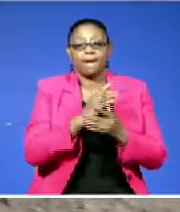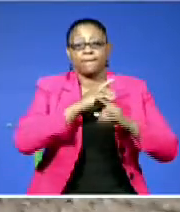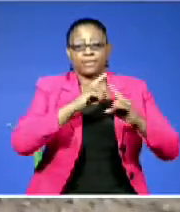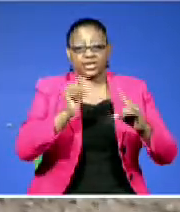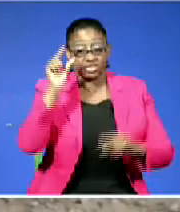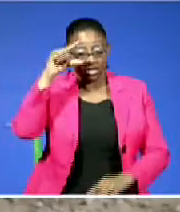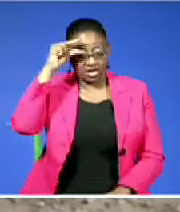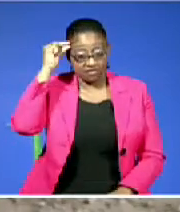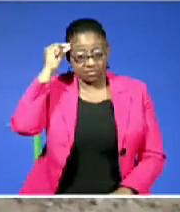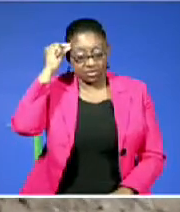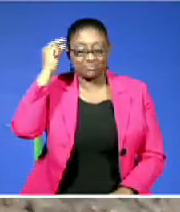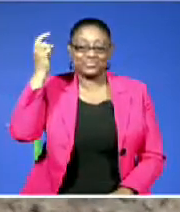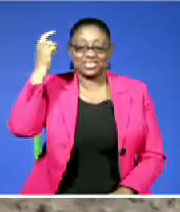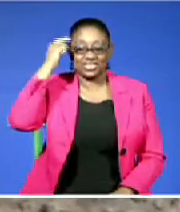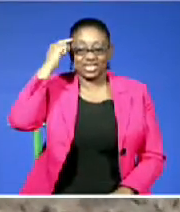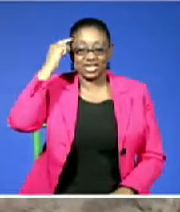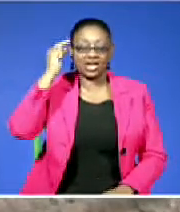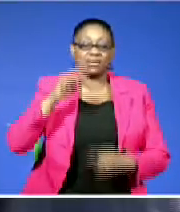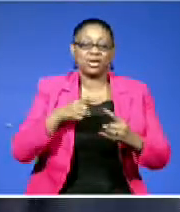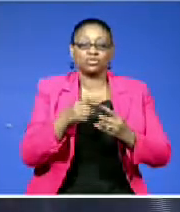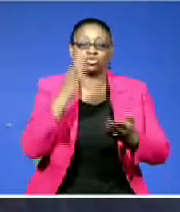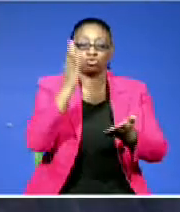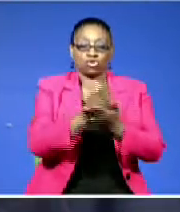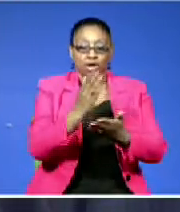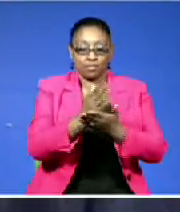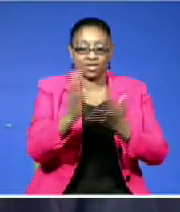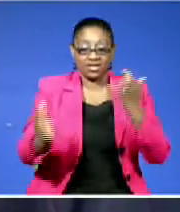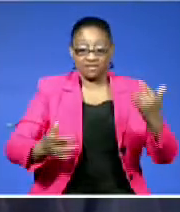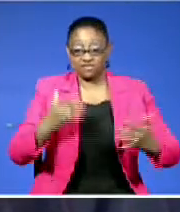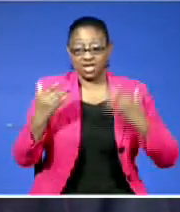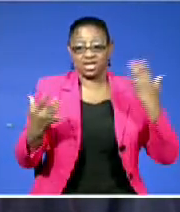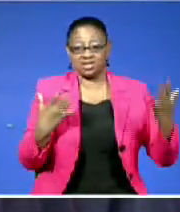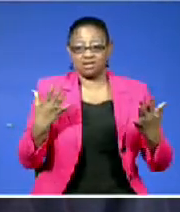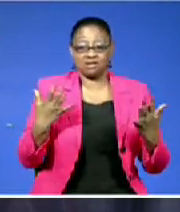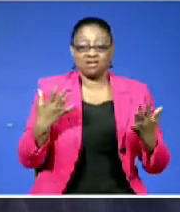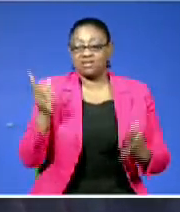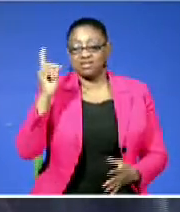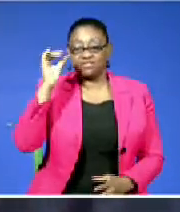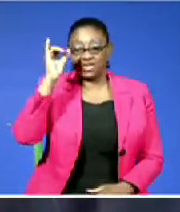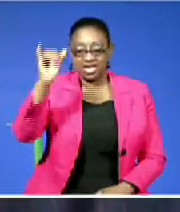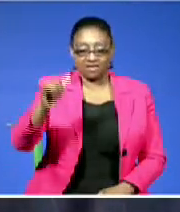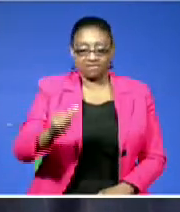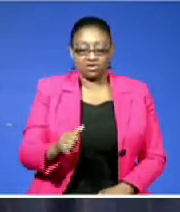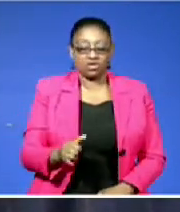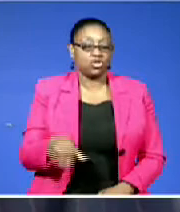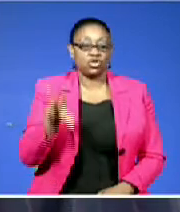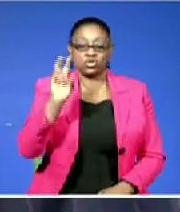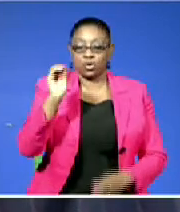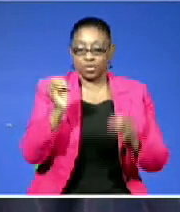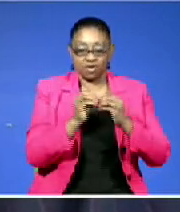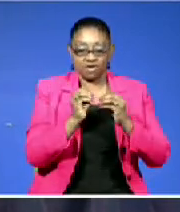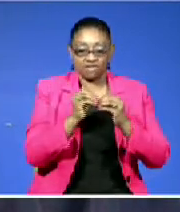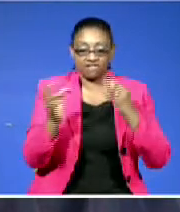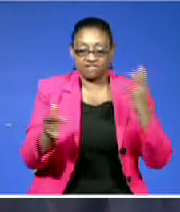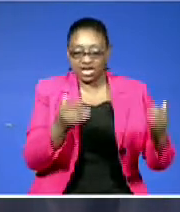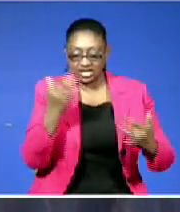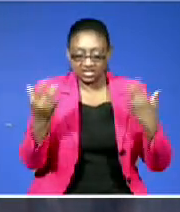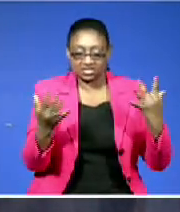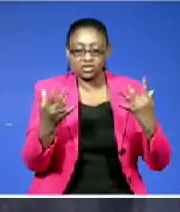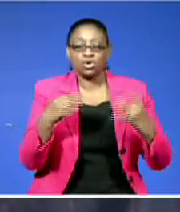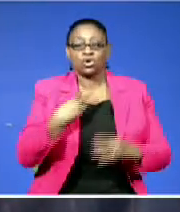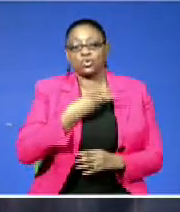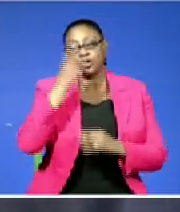focusing on extinguishing the problem for good. I could say that the Prime Minister, the Minister of the Environment, and the Minister of